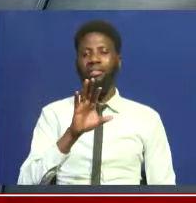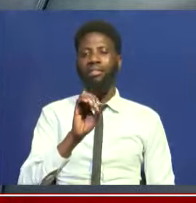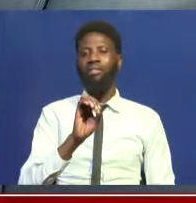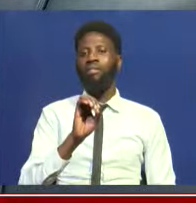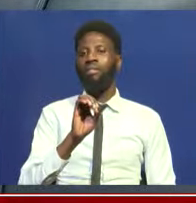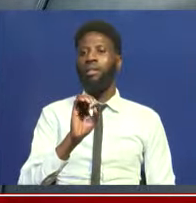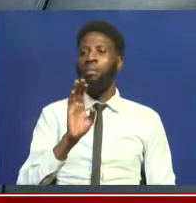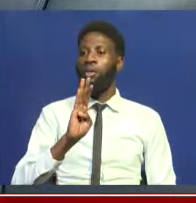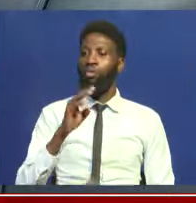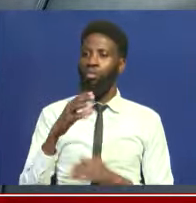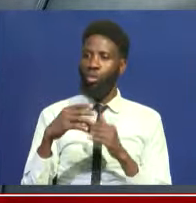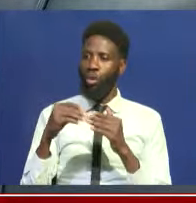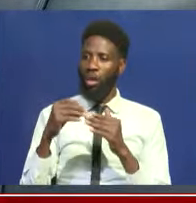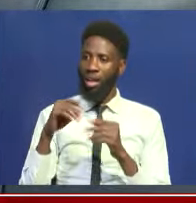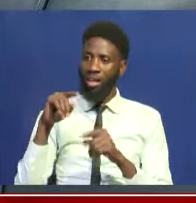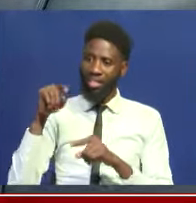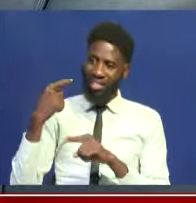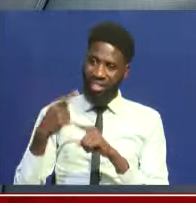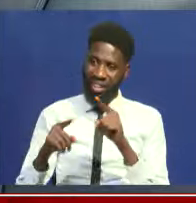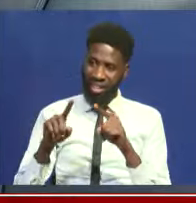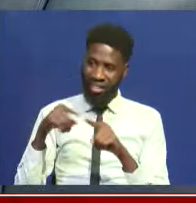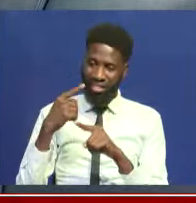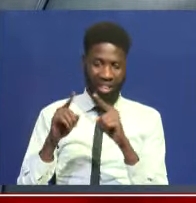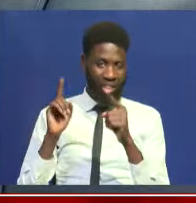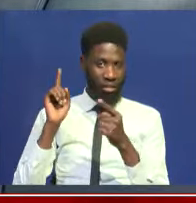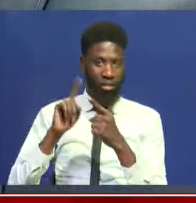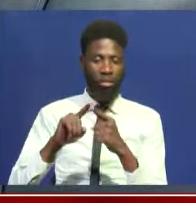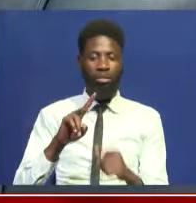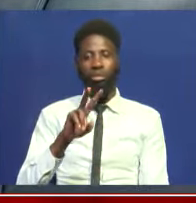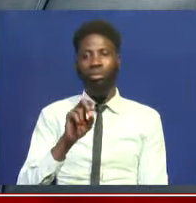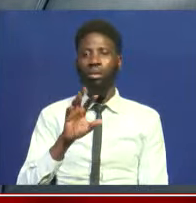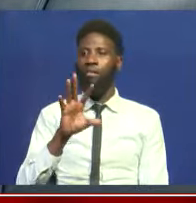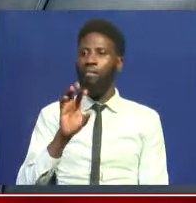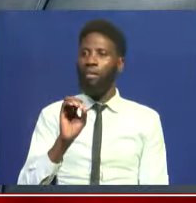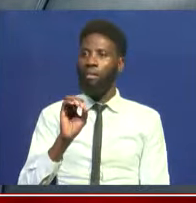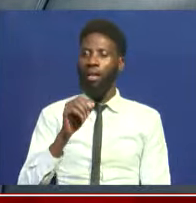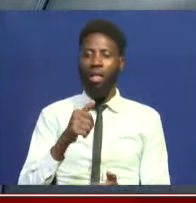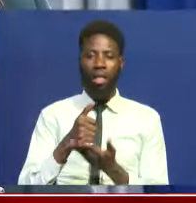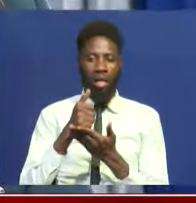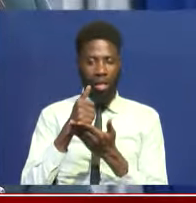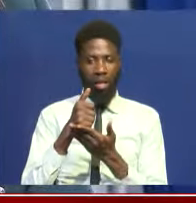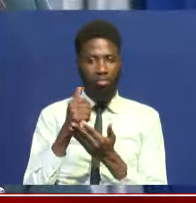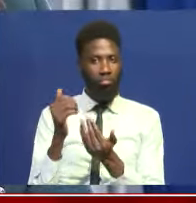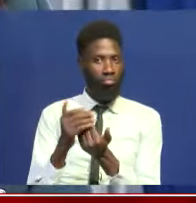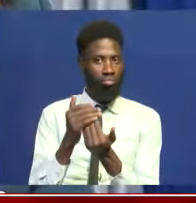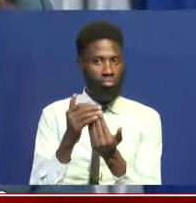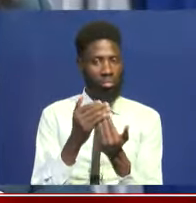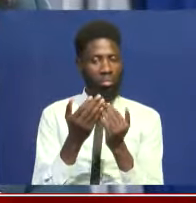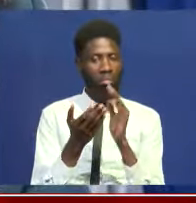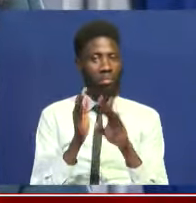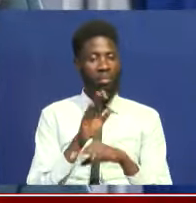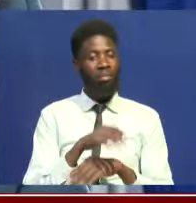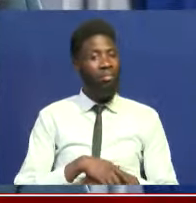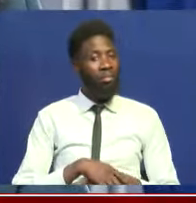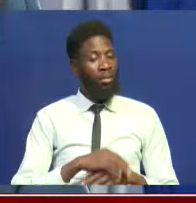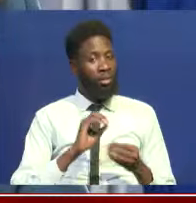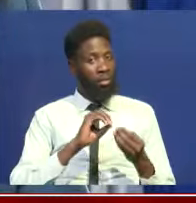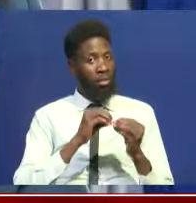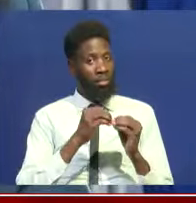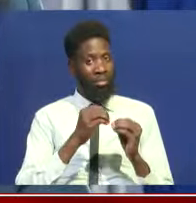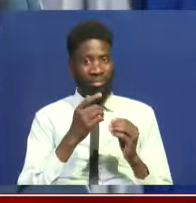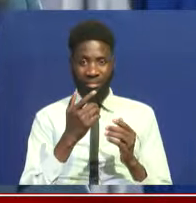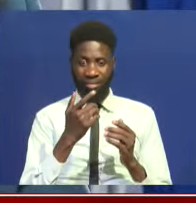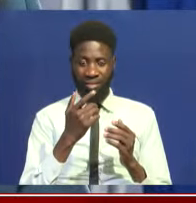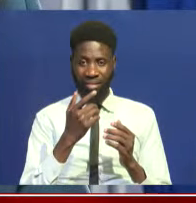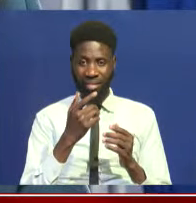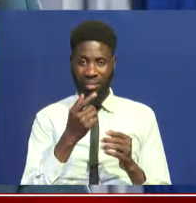a year all the way up to 2050 for adaptation. Those numbers are big. Those are big numbers. Those are